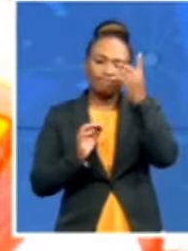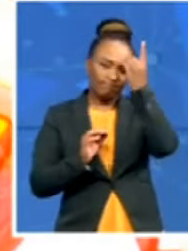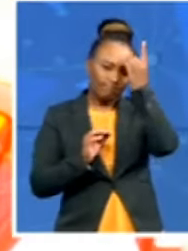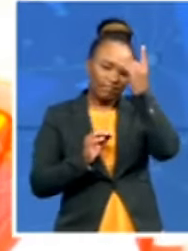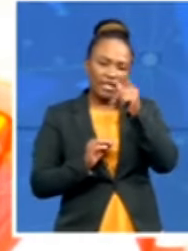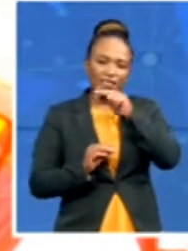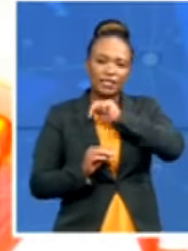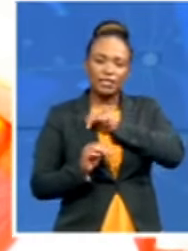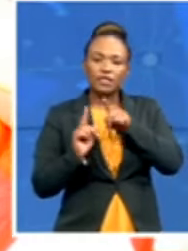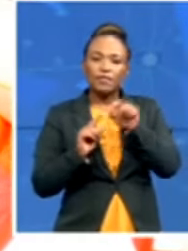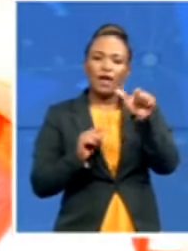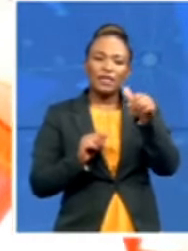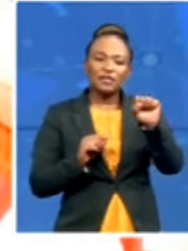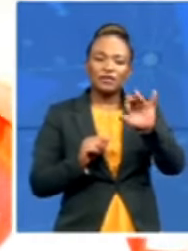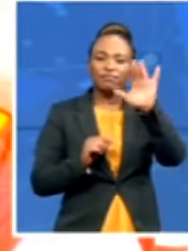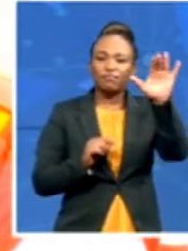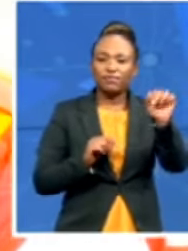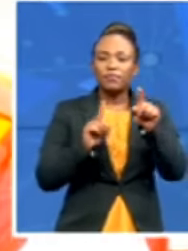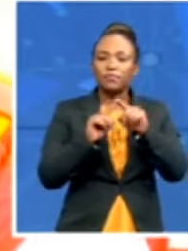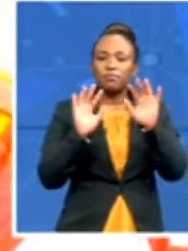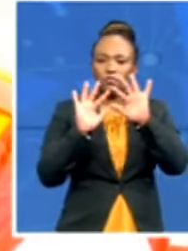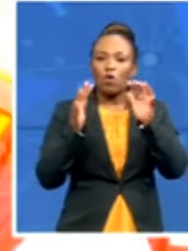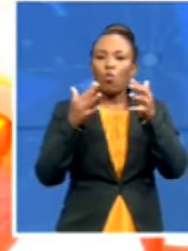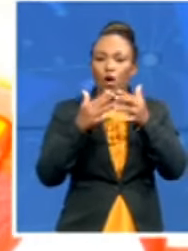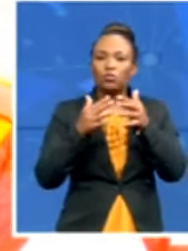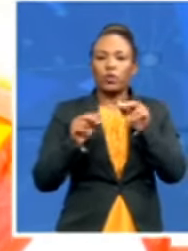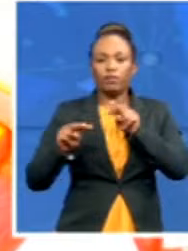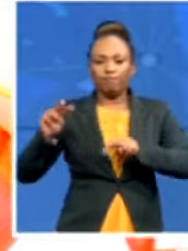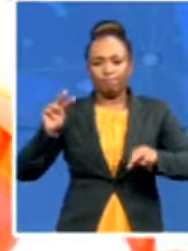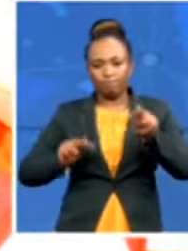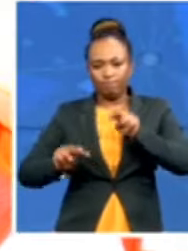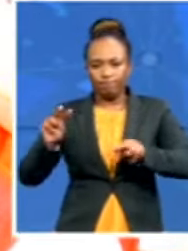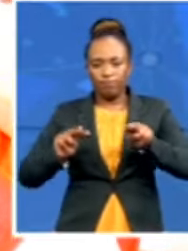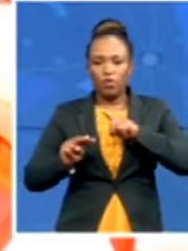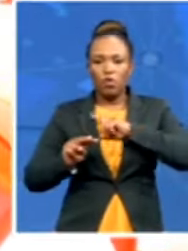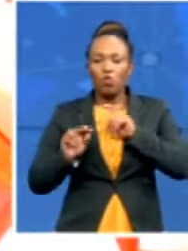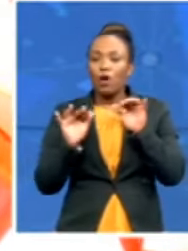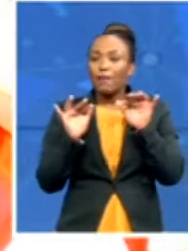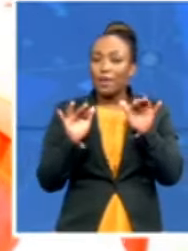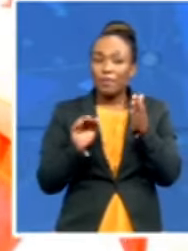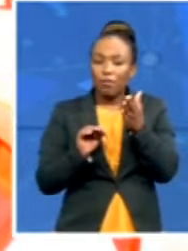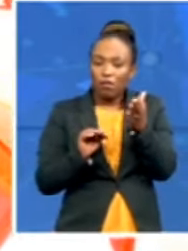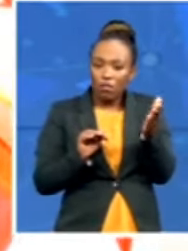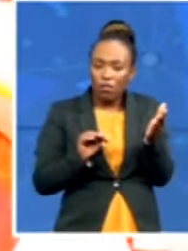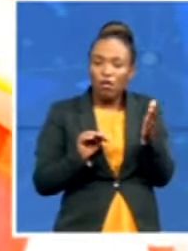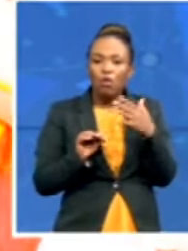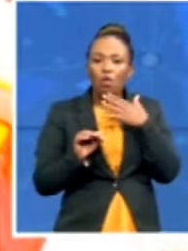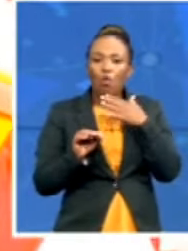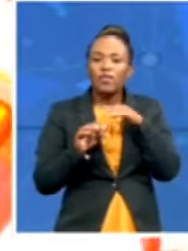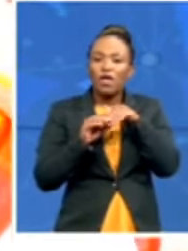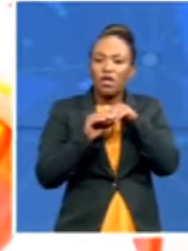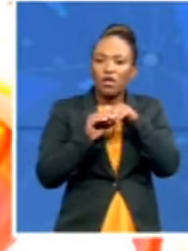world. So our focus now is mostly on those people that are leaving the province. As you can see, that we are focusing on bounds